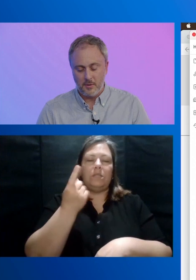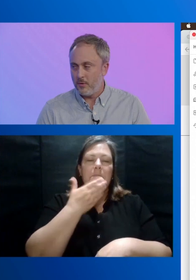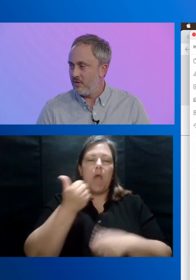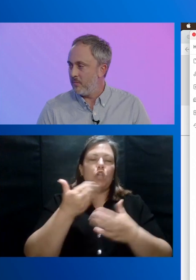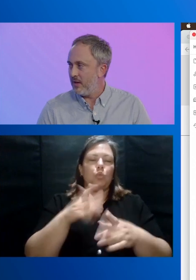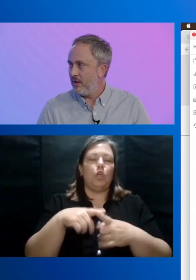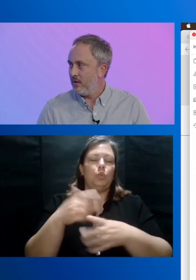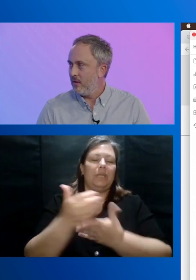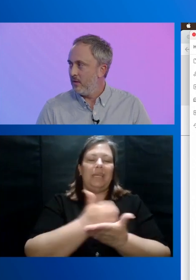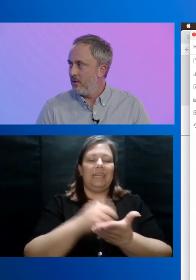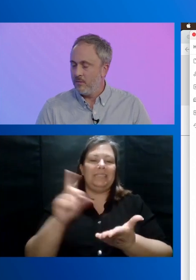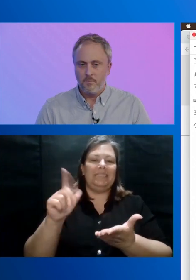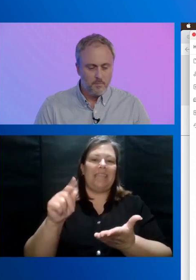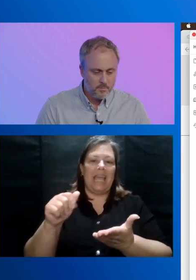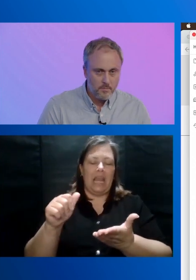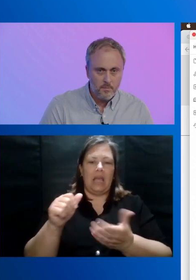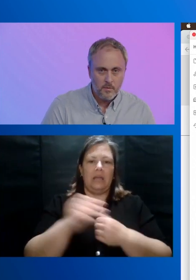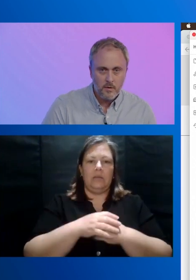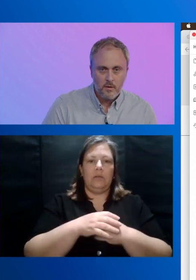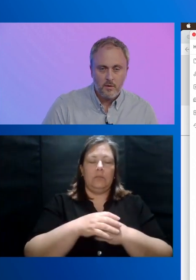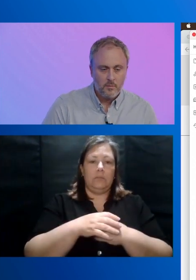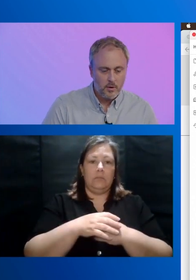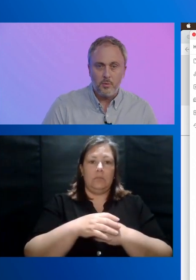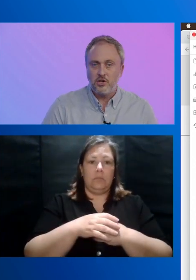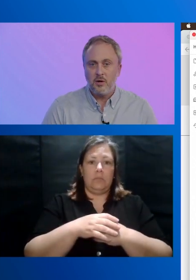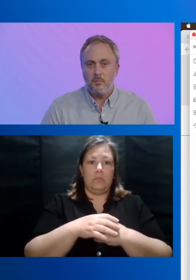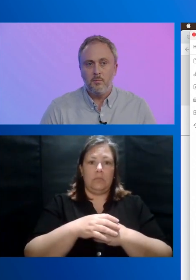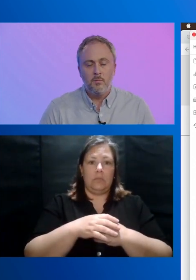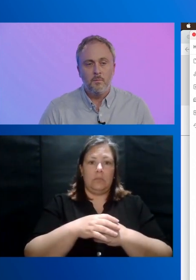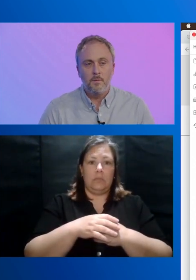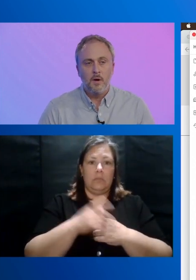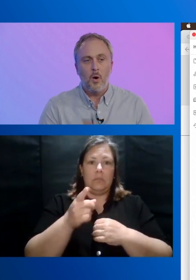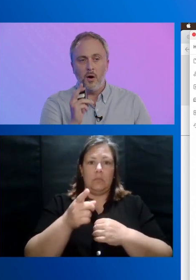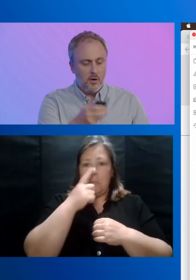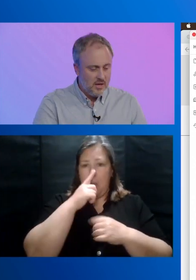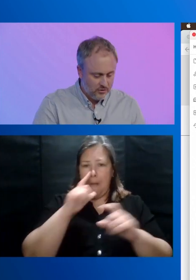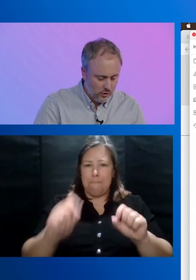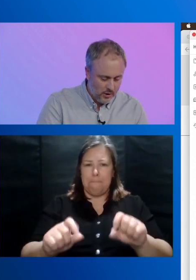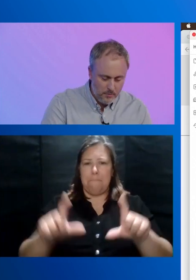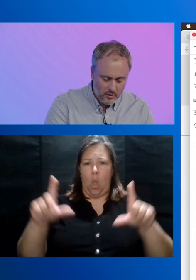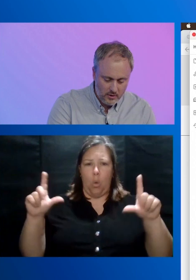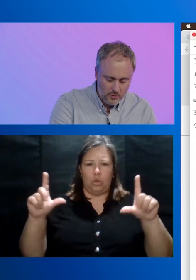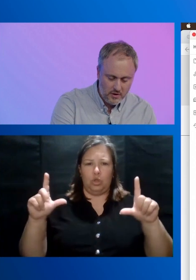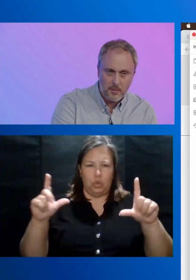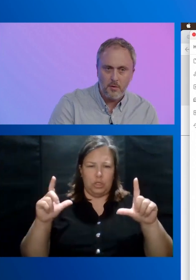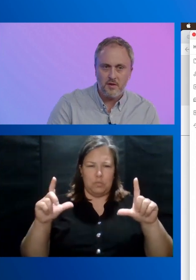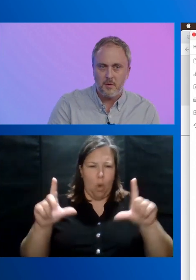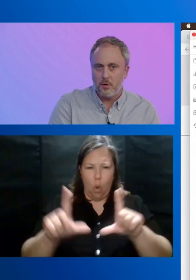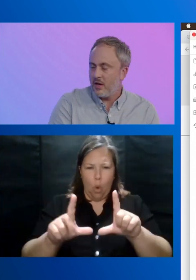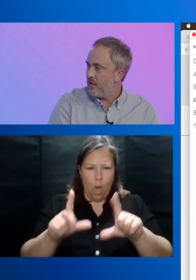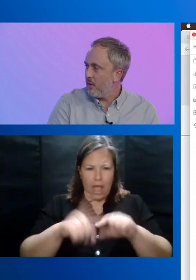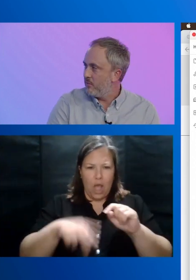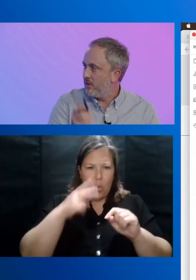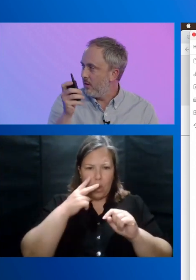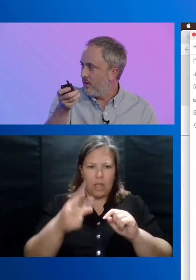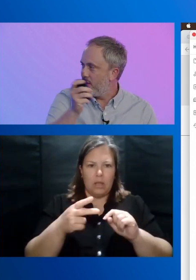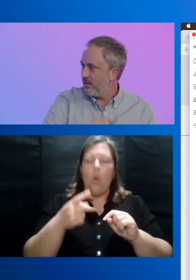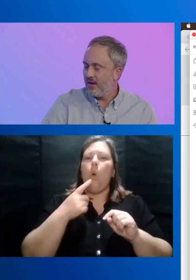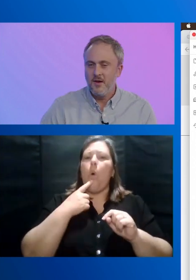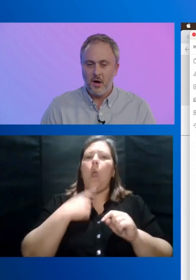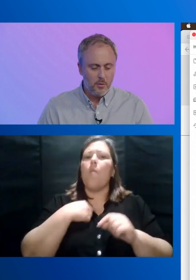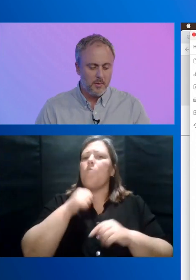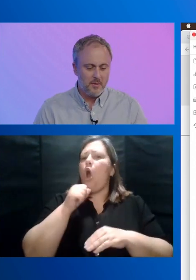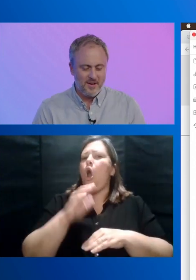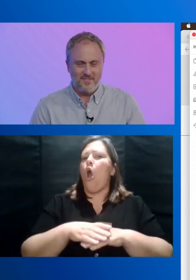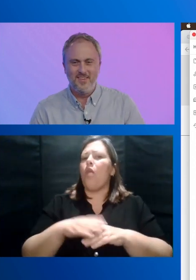from DynamoDB. Can you blow that up? I was just going to ask that too. Blow which up? Your Yeah, screen. sure. I don't think I'm on the demo yet, though. I'm still Okay. on the.